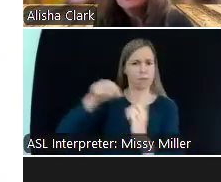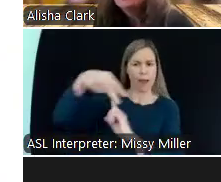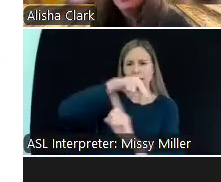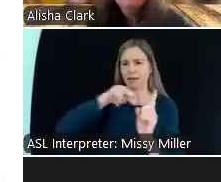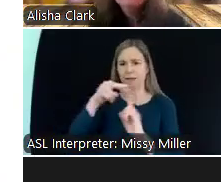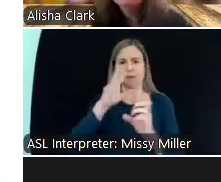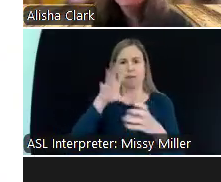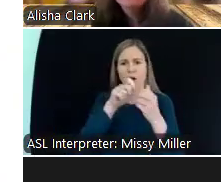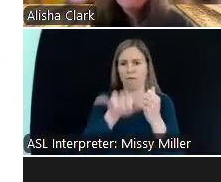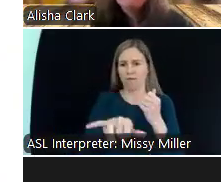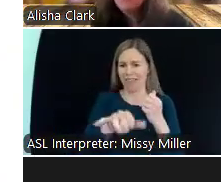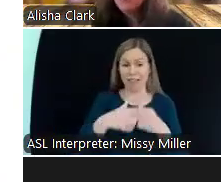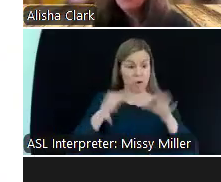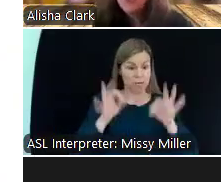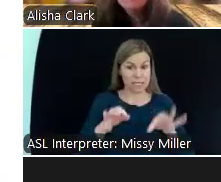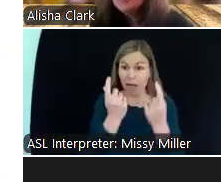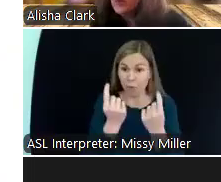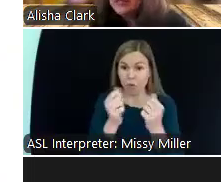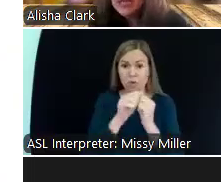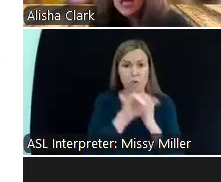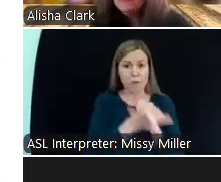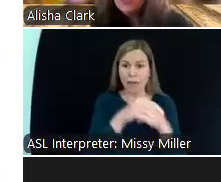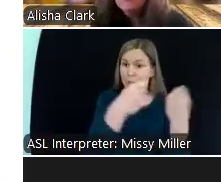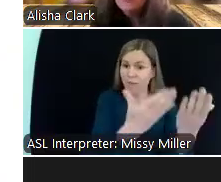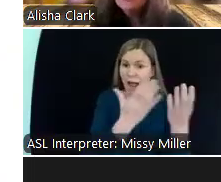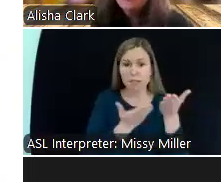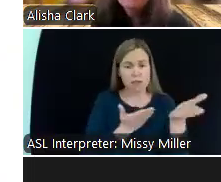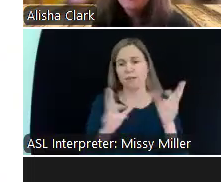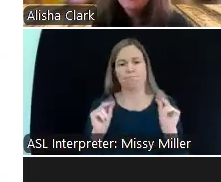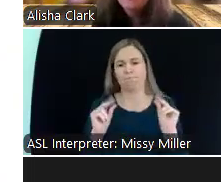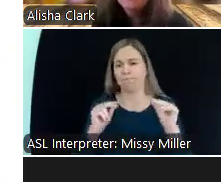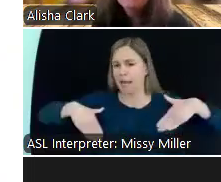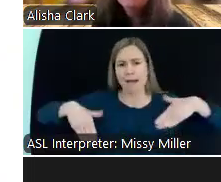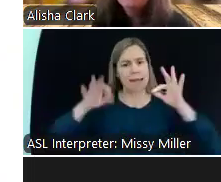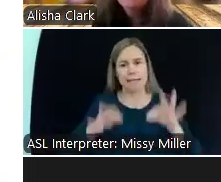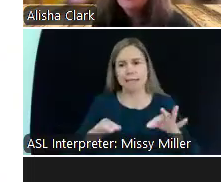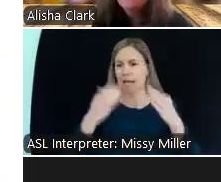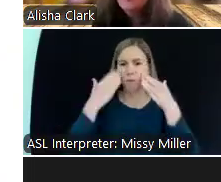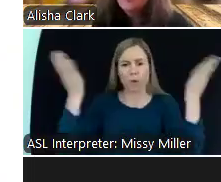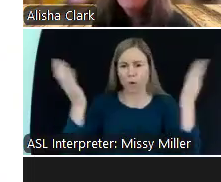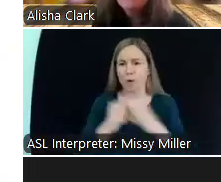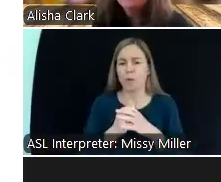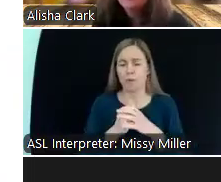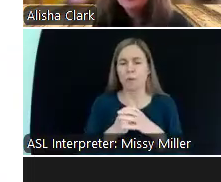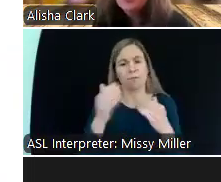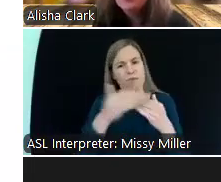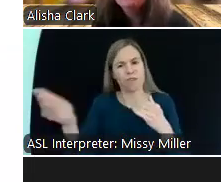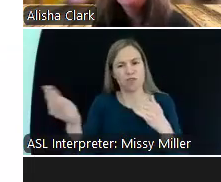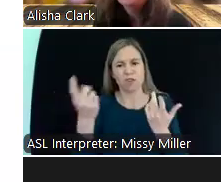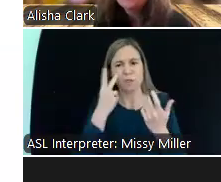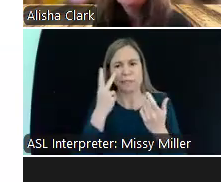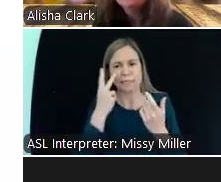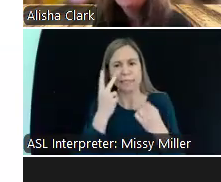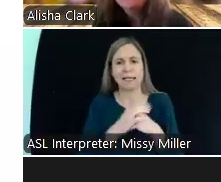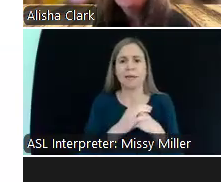So none of those decisions have been made at this point in time, but definitely, you know, I would encourage you